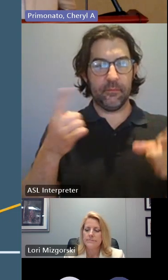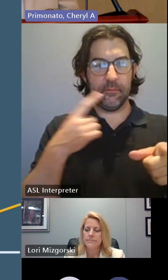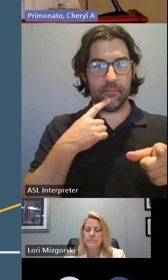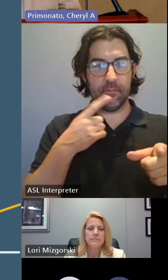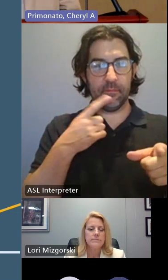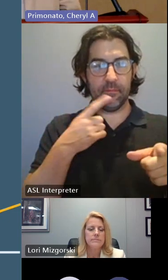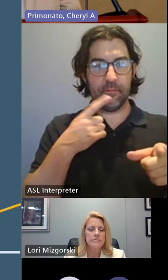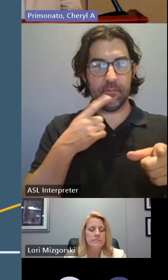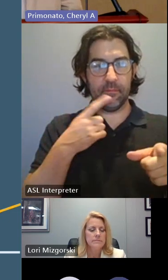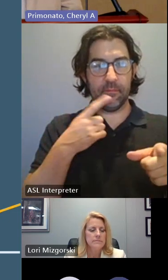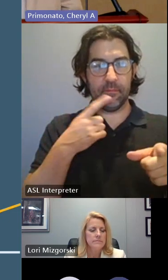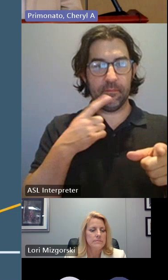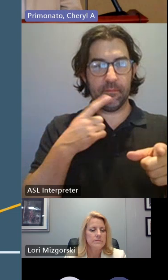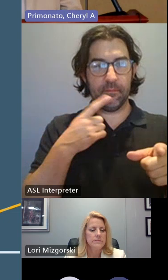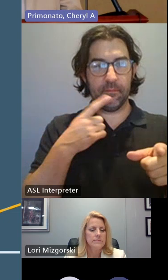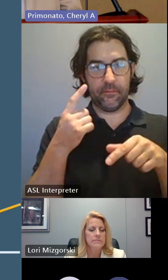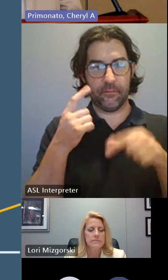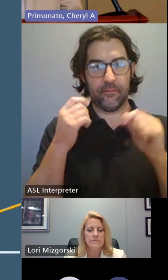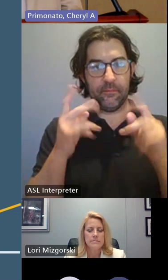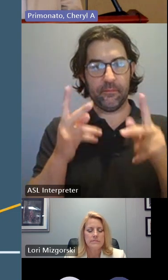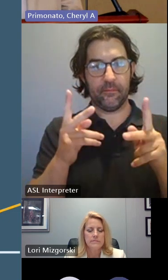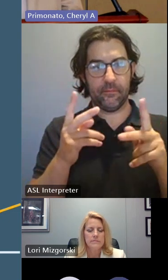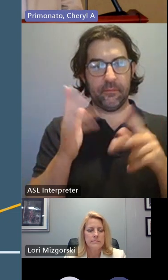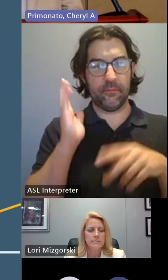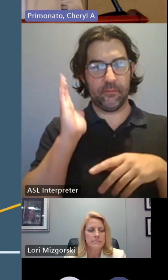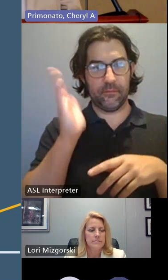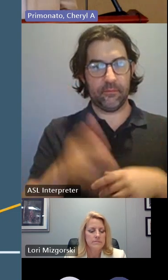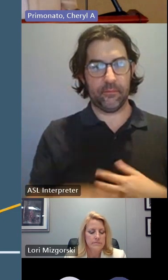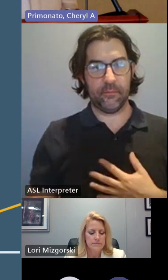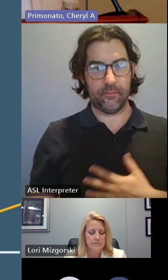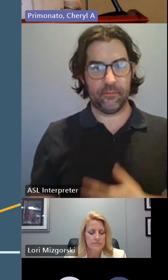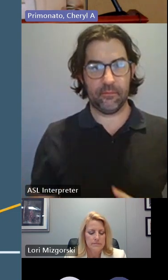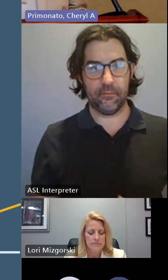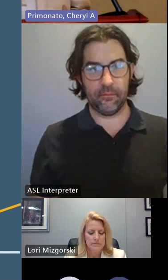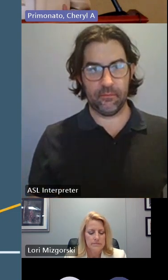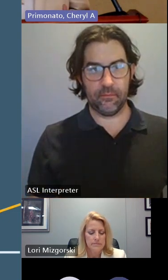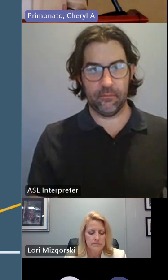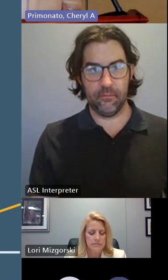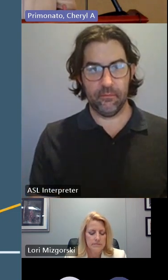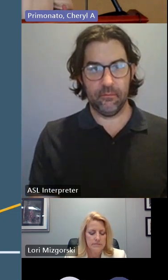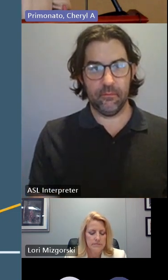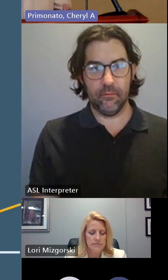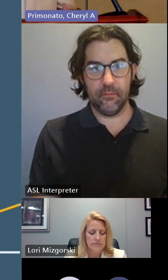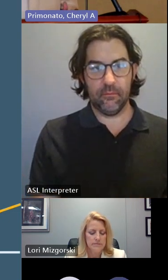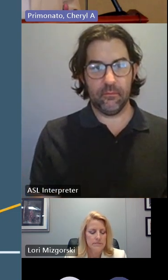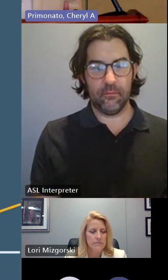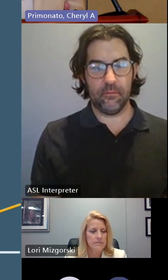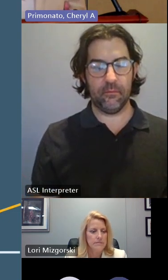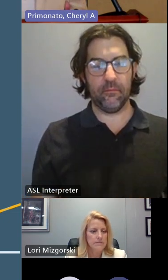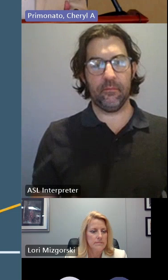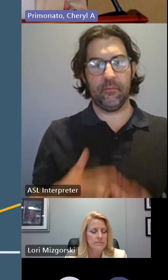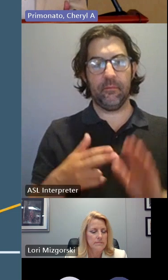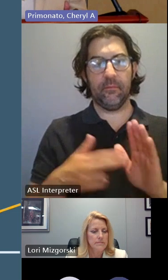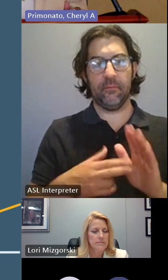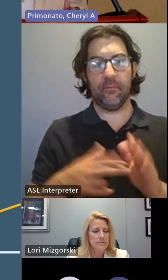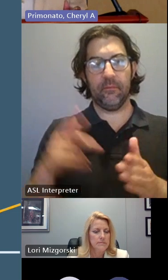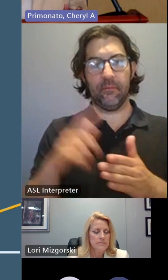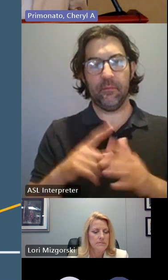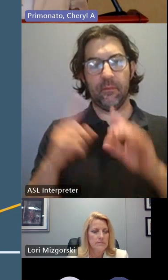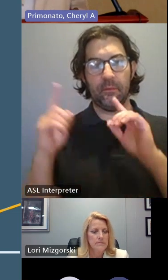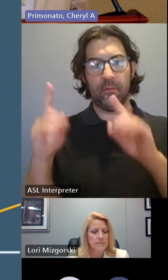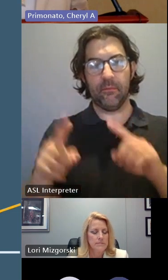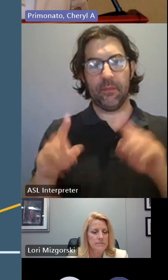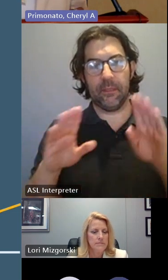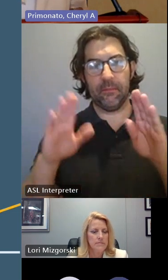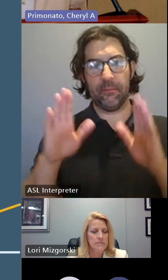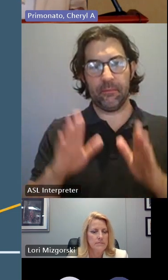would consider this opportunity in the future. Procurement recommends that a contract be awarded to the lowest responsive and responsible